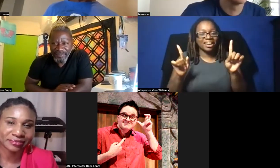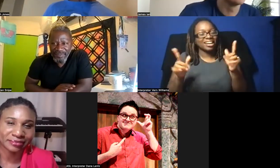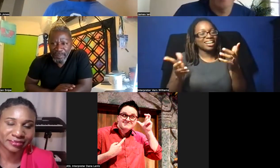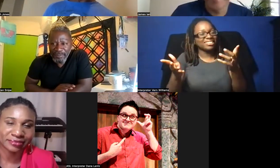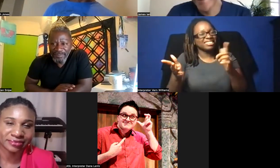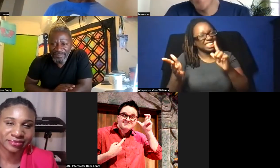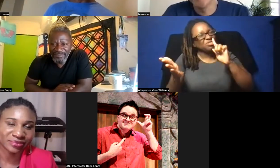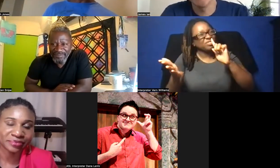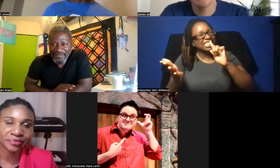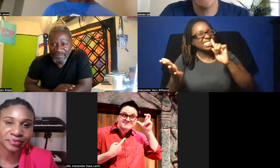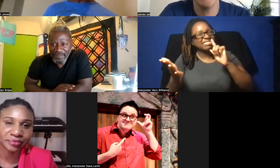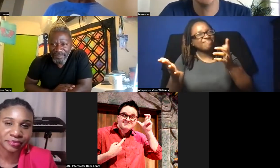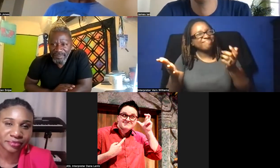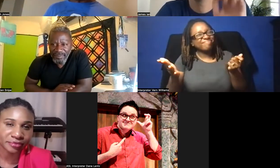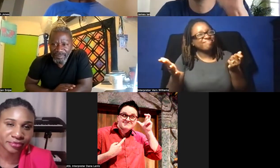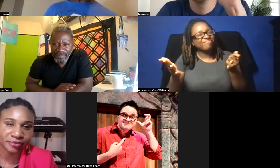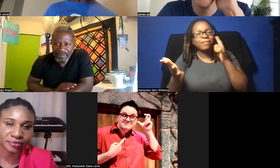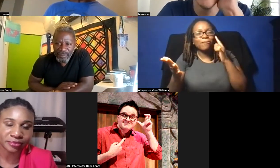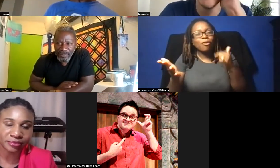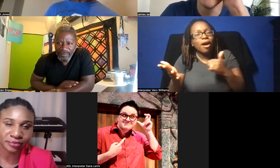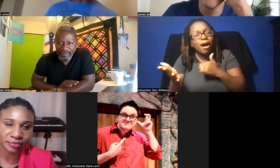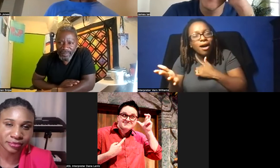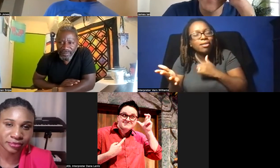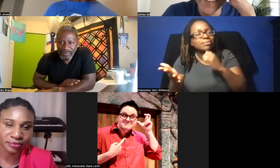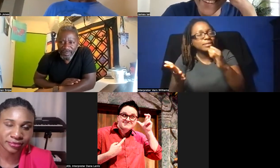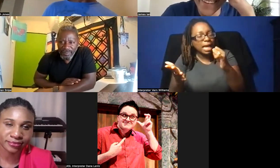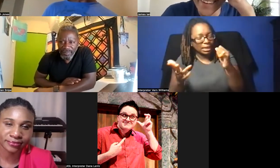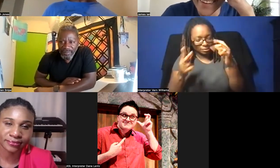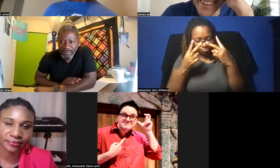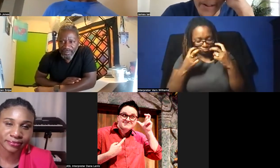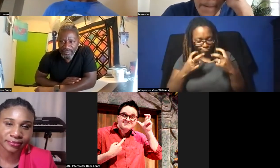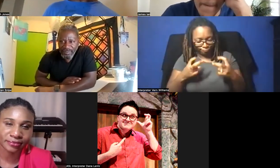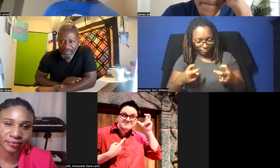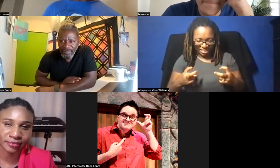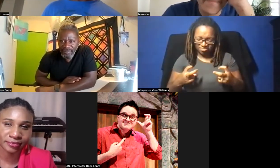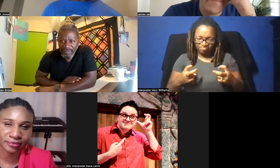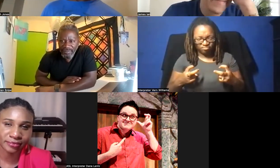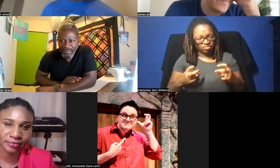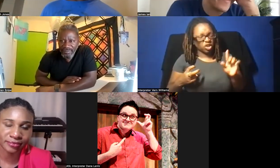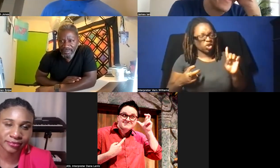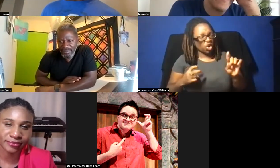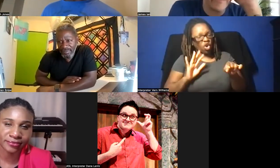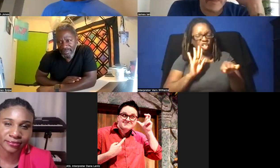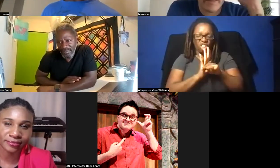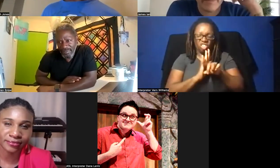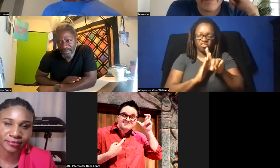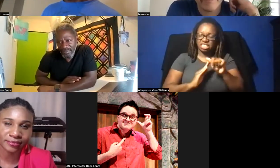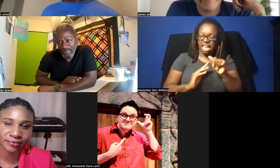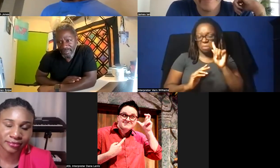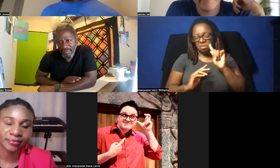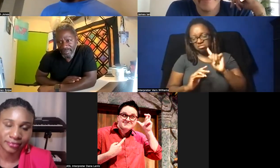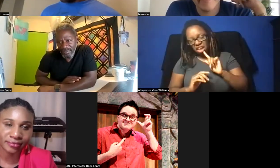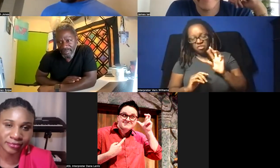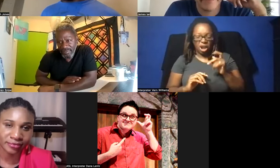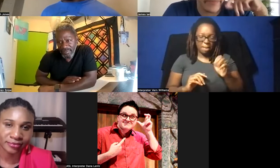it's really for us not looking at ourselves and saying, oh, you're a disabled DJ, you're a deaf rapper,